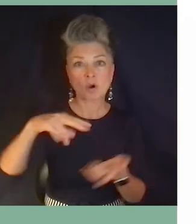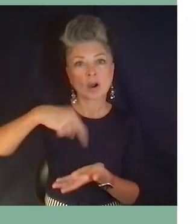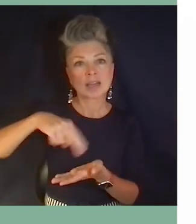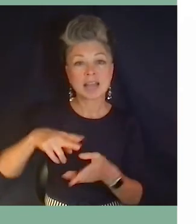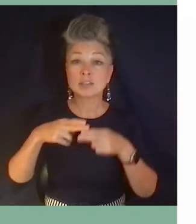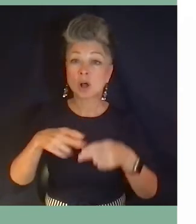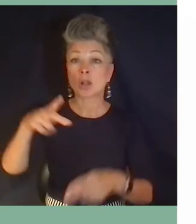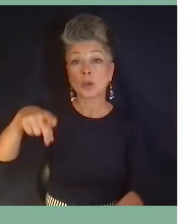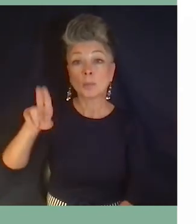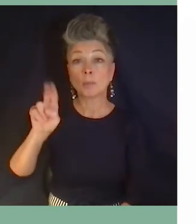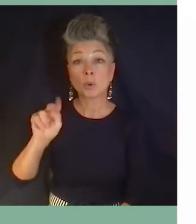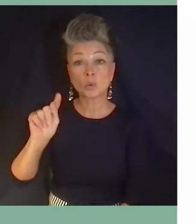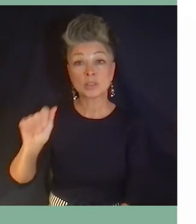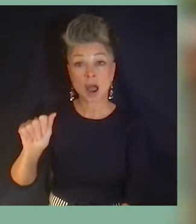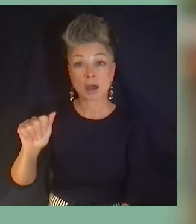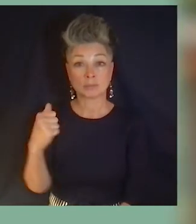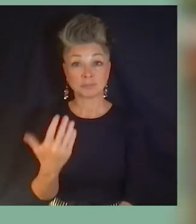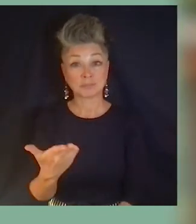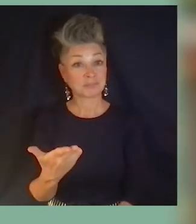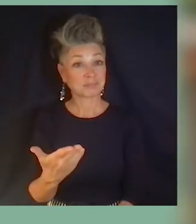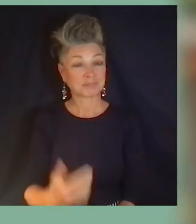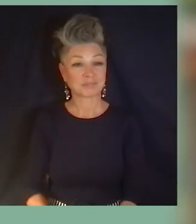the dance called punta.